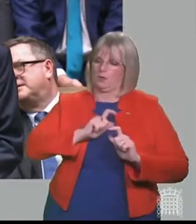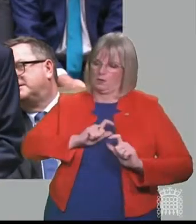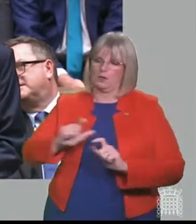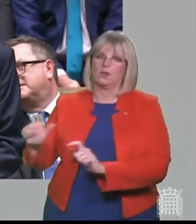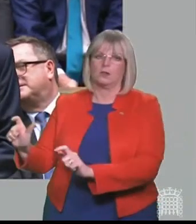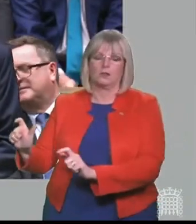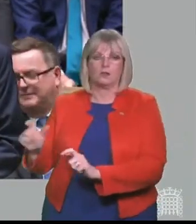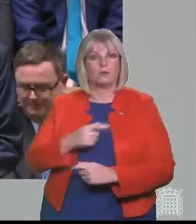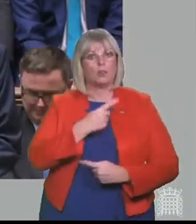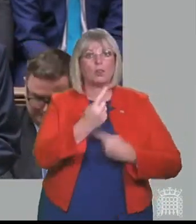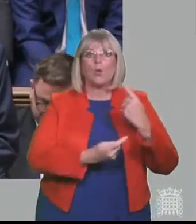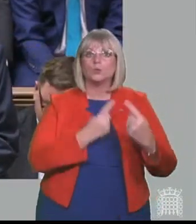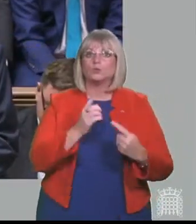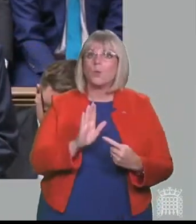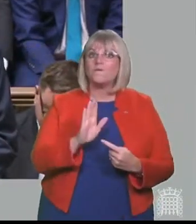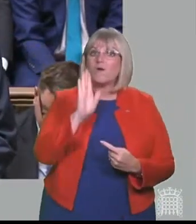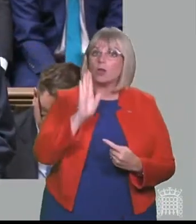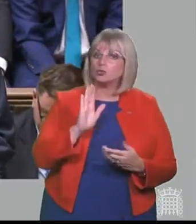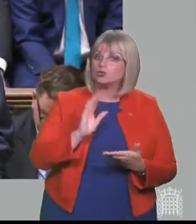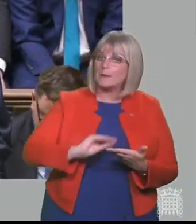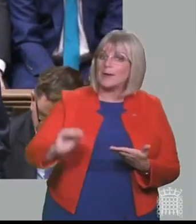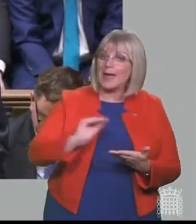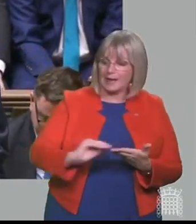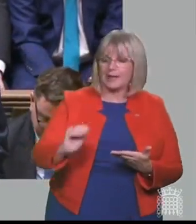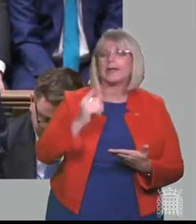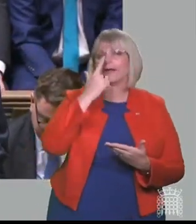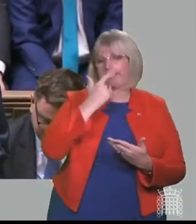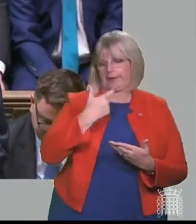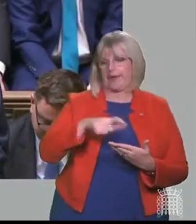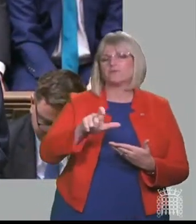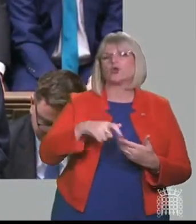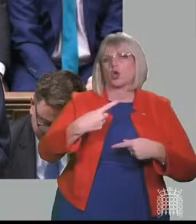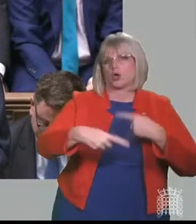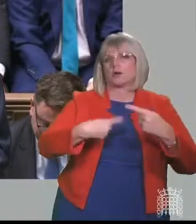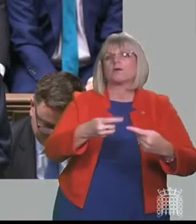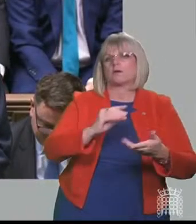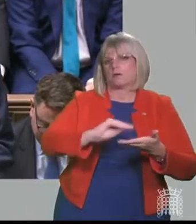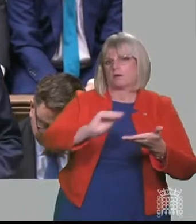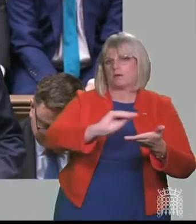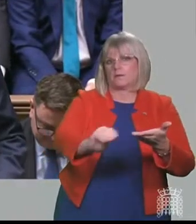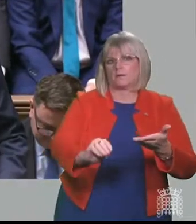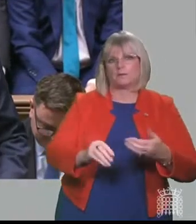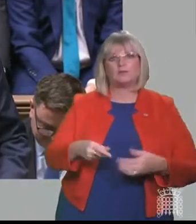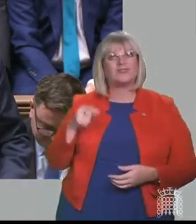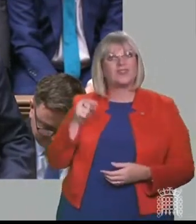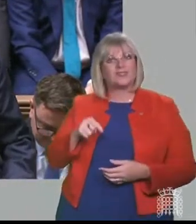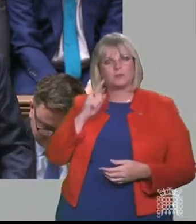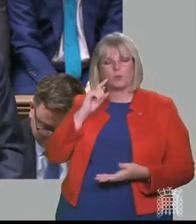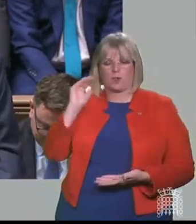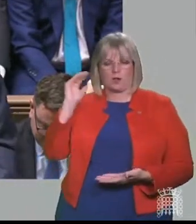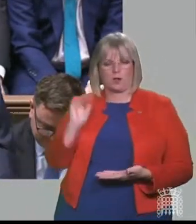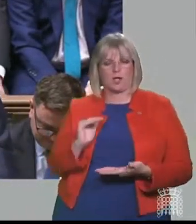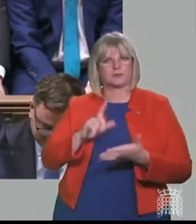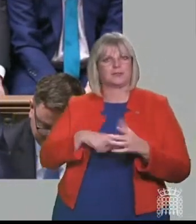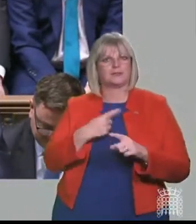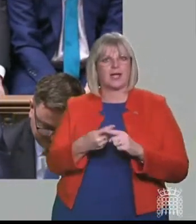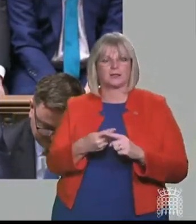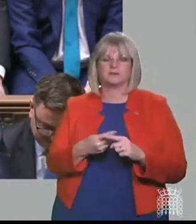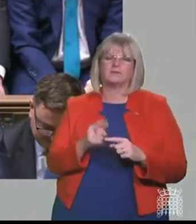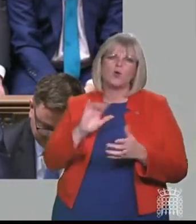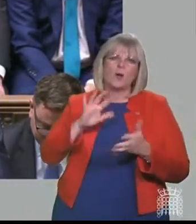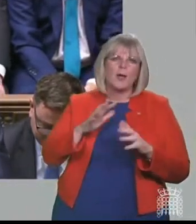will still be able to do so. But this change simplifies and cuts tax for nearly 2 million self-employed people,